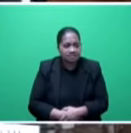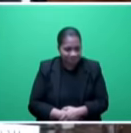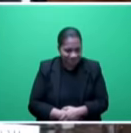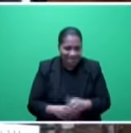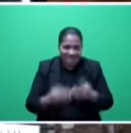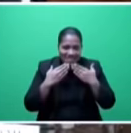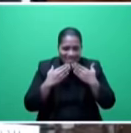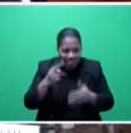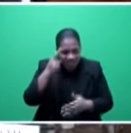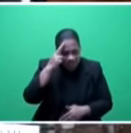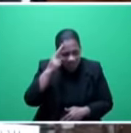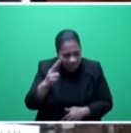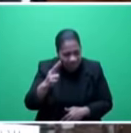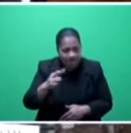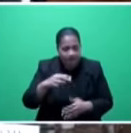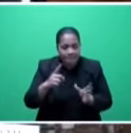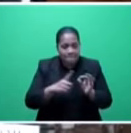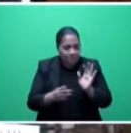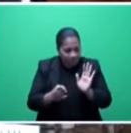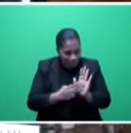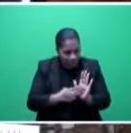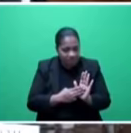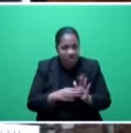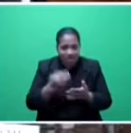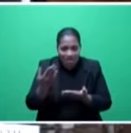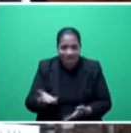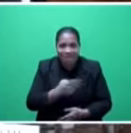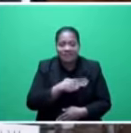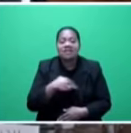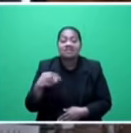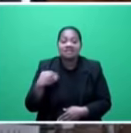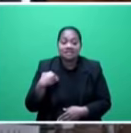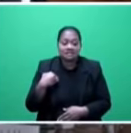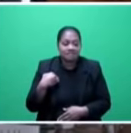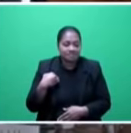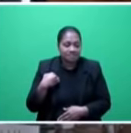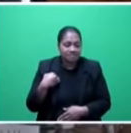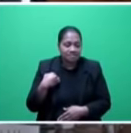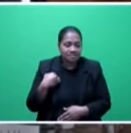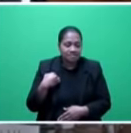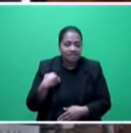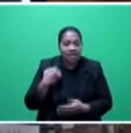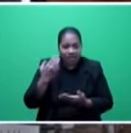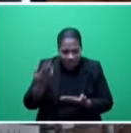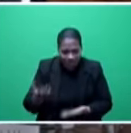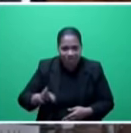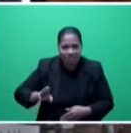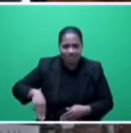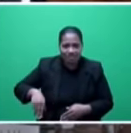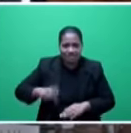Mr. Speaker, sir, Prime Minister, honourable ministers, honourable members of Parliament.